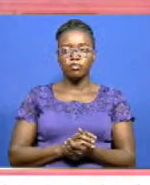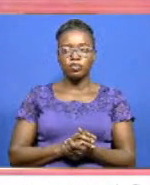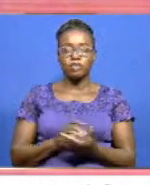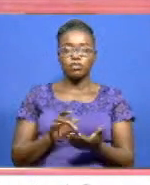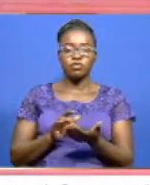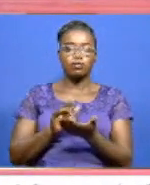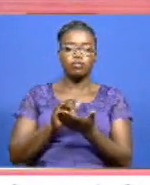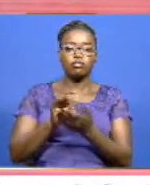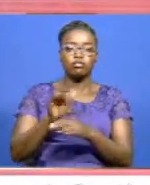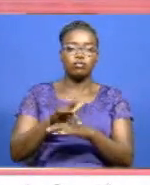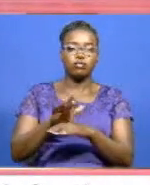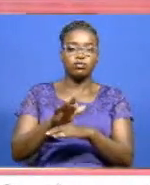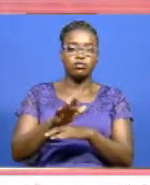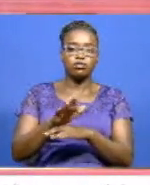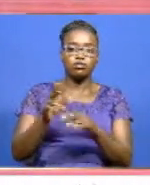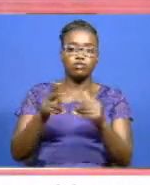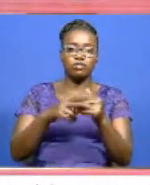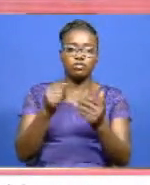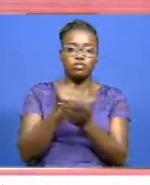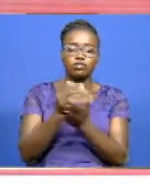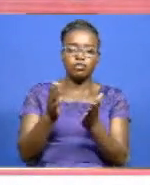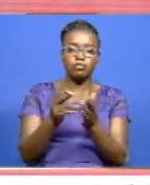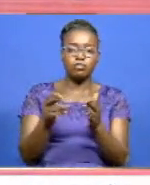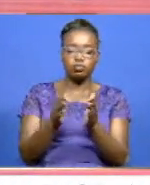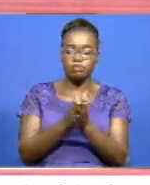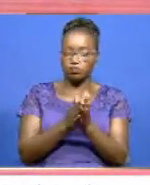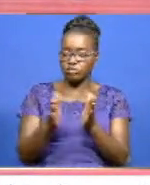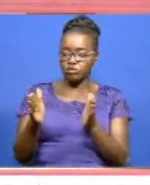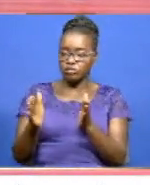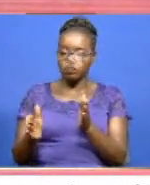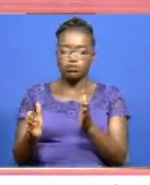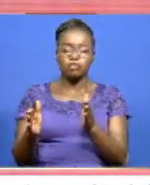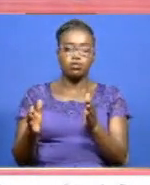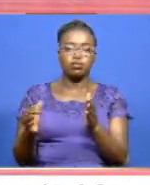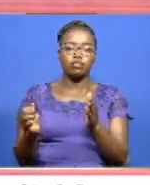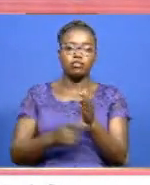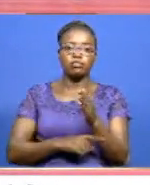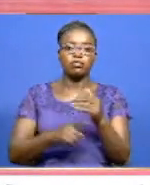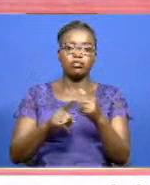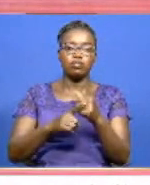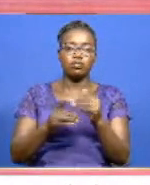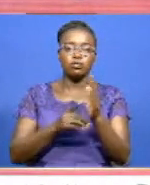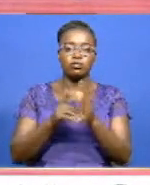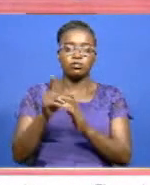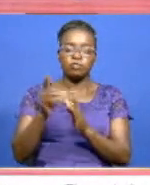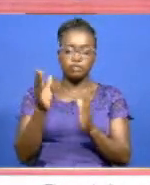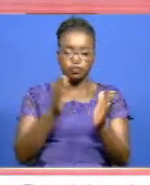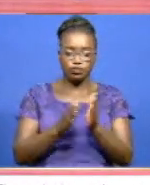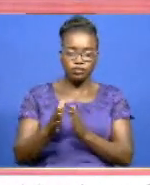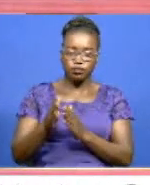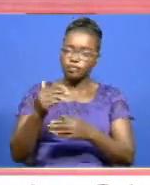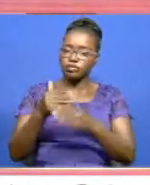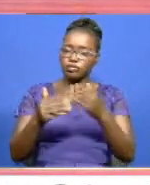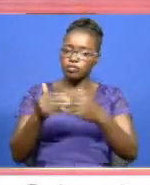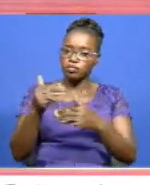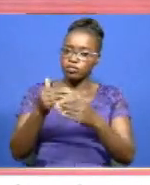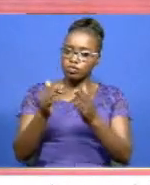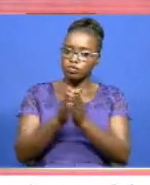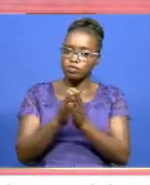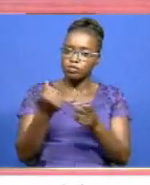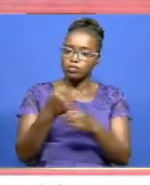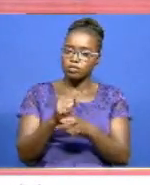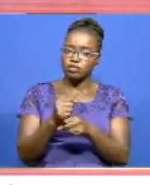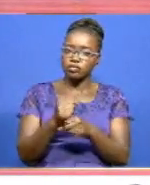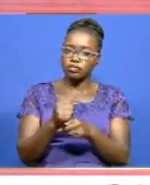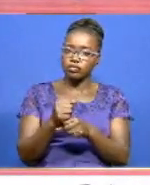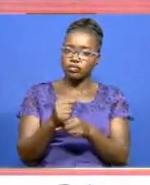We also deployed 7 officers for a period of 6 months pending the development of the organization structure and the restructuring and